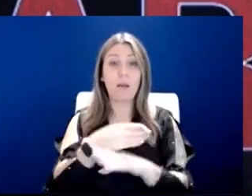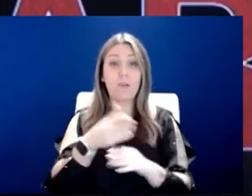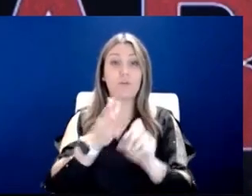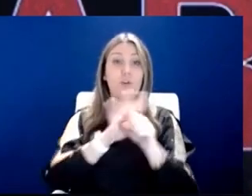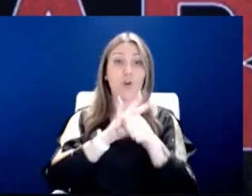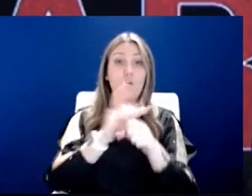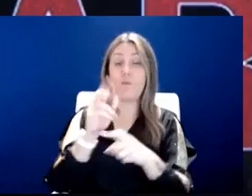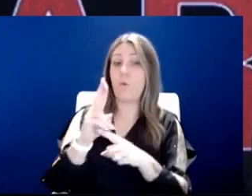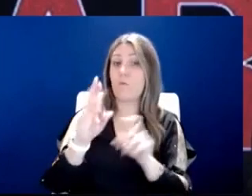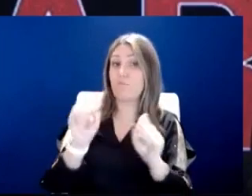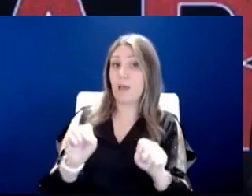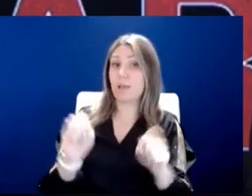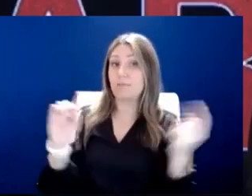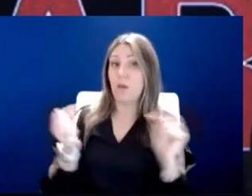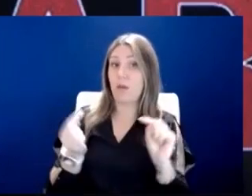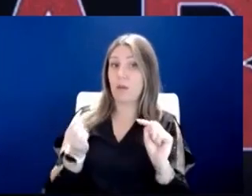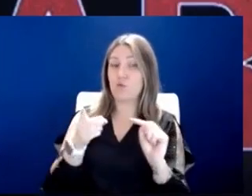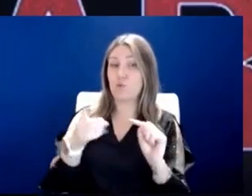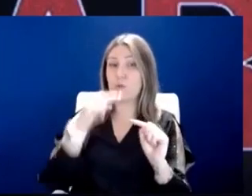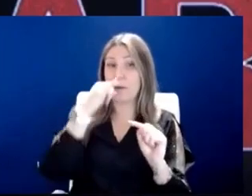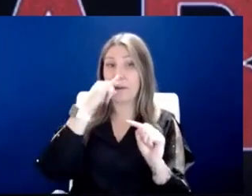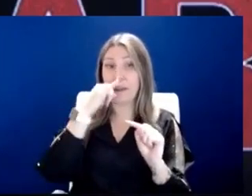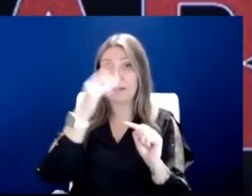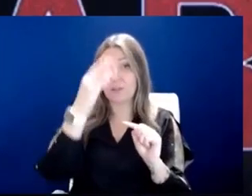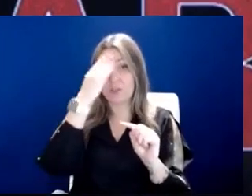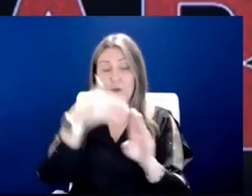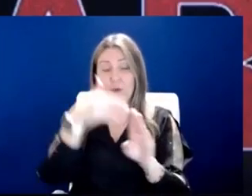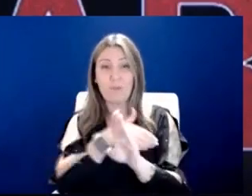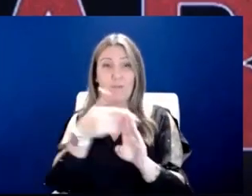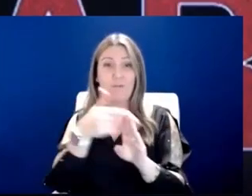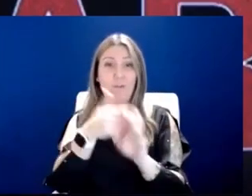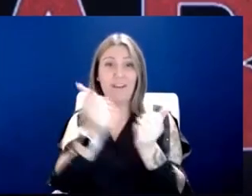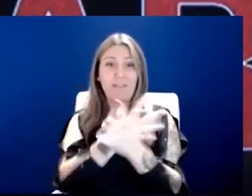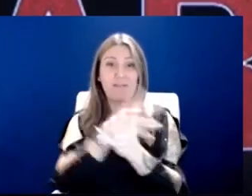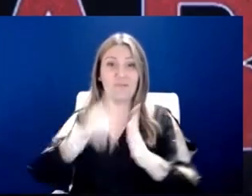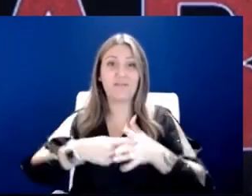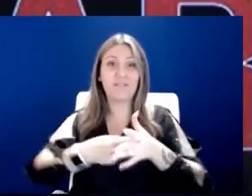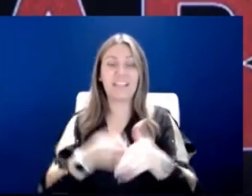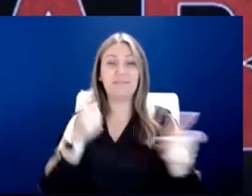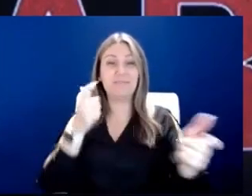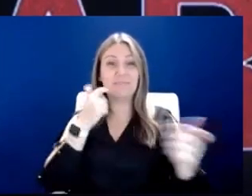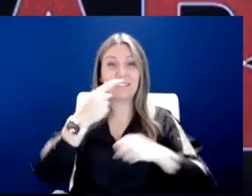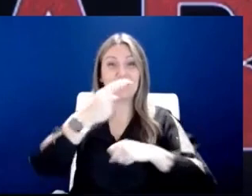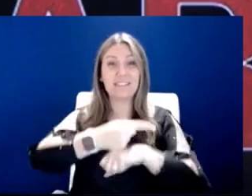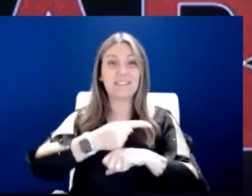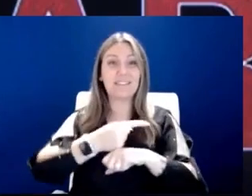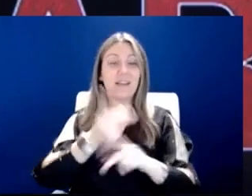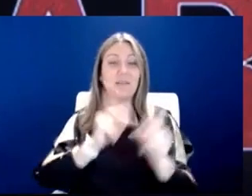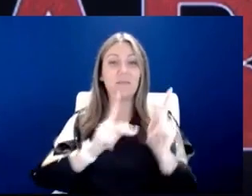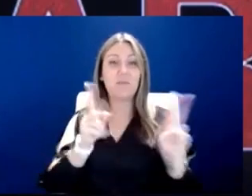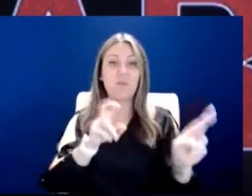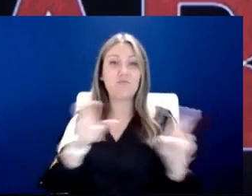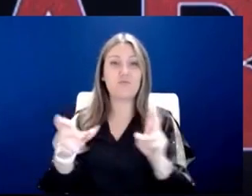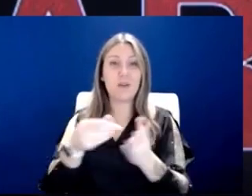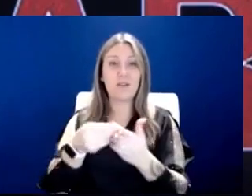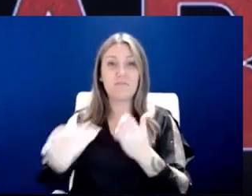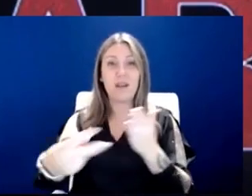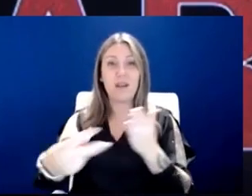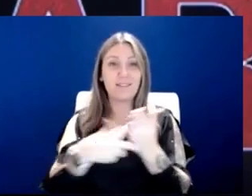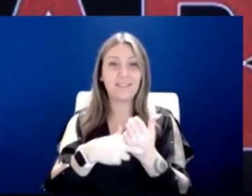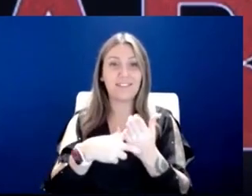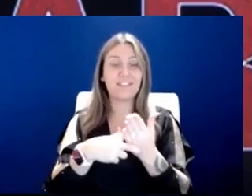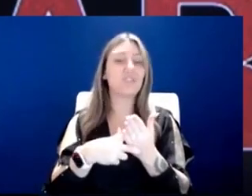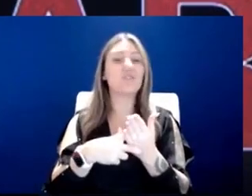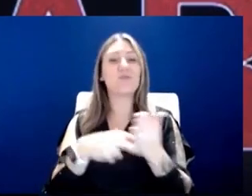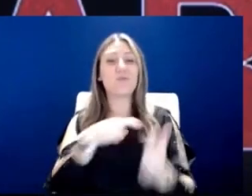know before the season kicks off. Plus, it's also a big day as many in the Metro get ready to buy their tickets for the Royals 2022 season. We're going